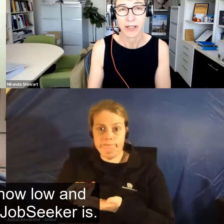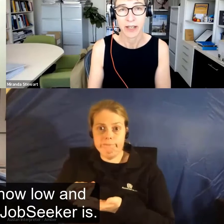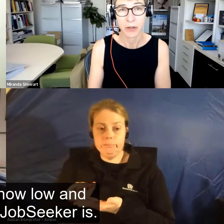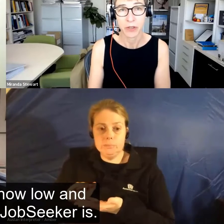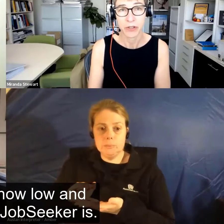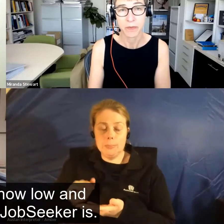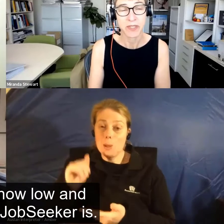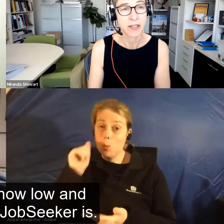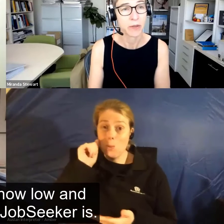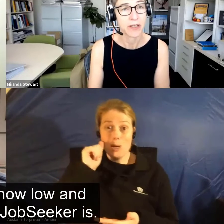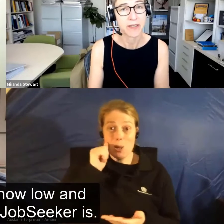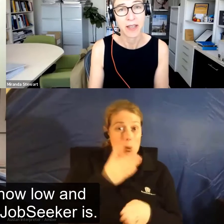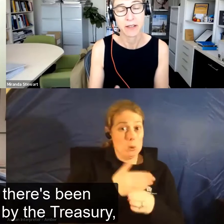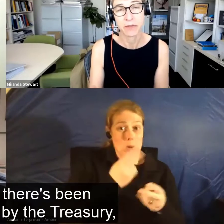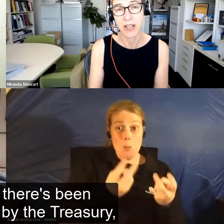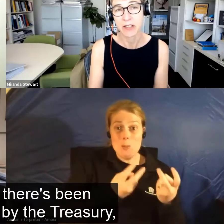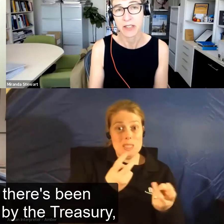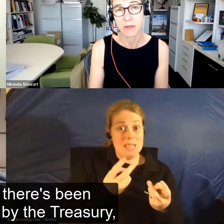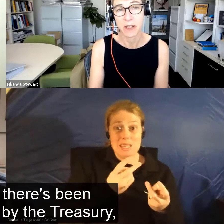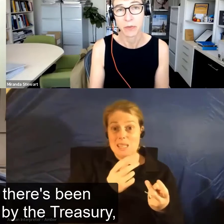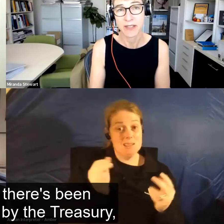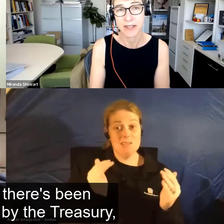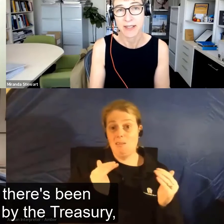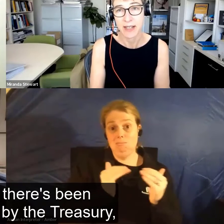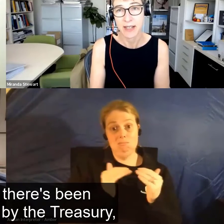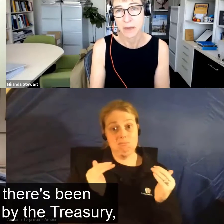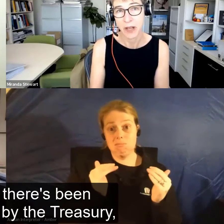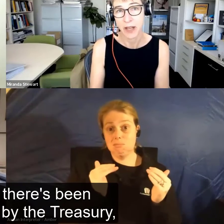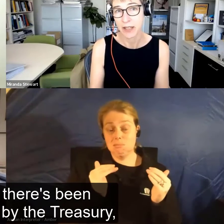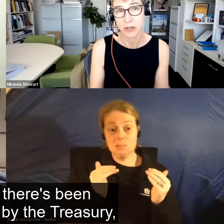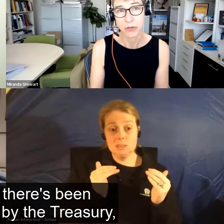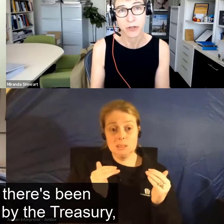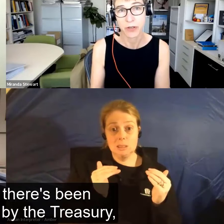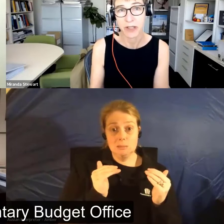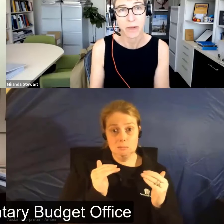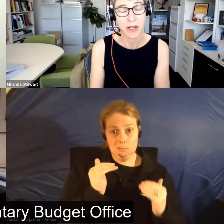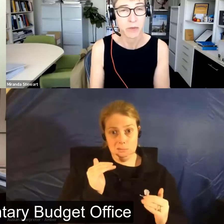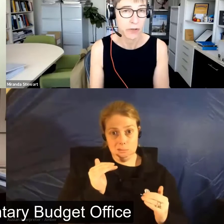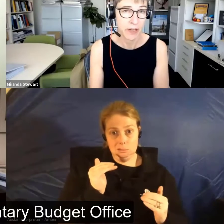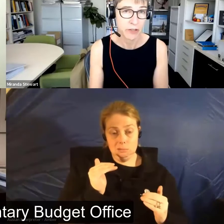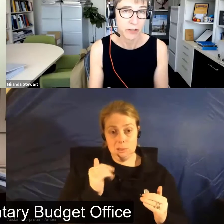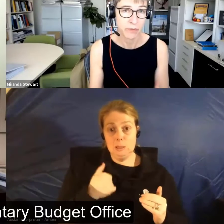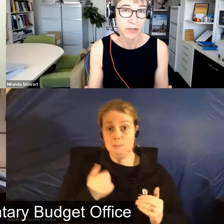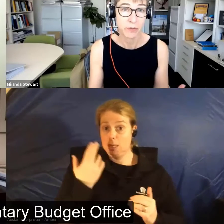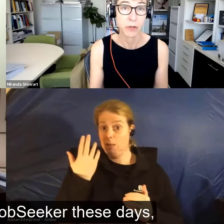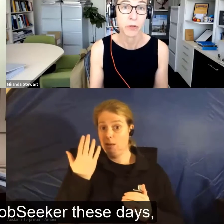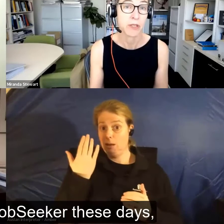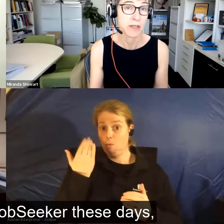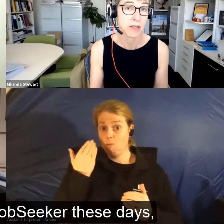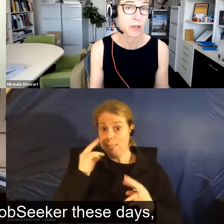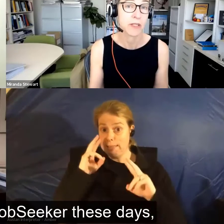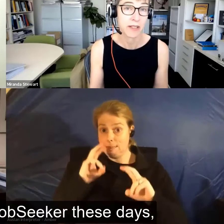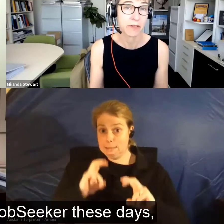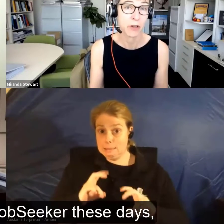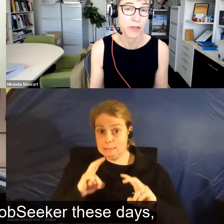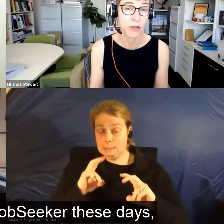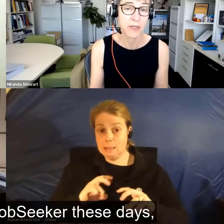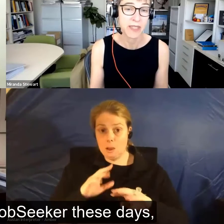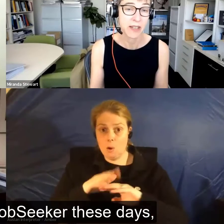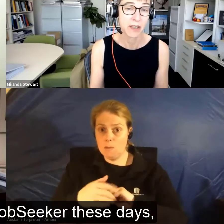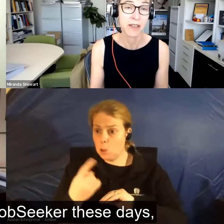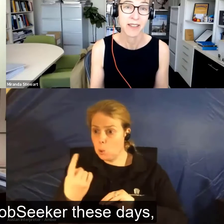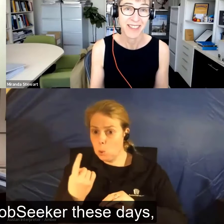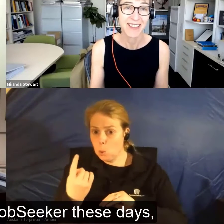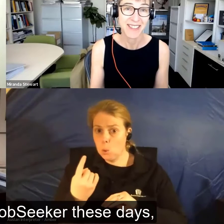low and inadequate job seeker is, and in fact there's been recent studies by the Treasury, by the Parliamentary Budget Office, of who is living on